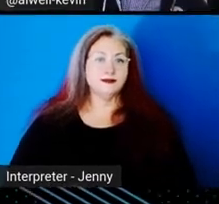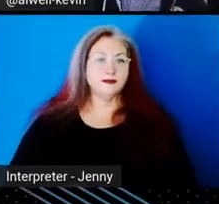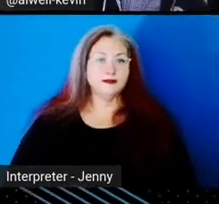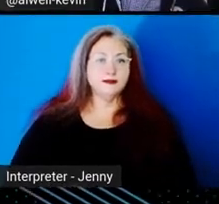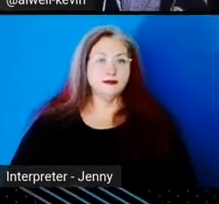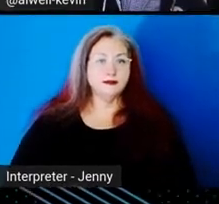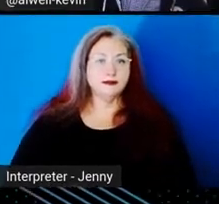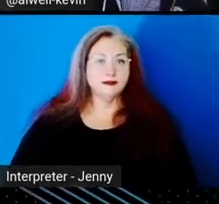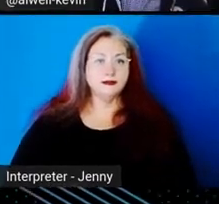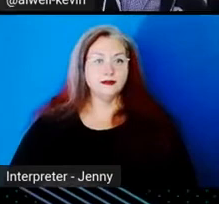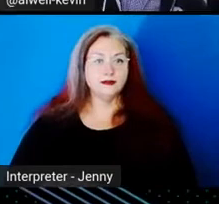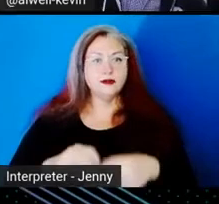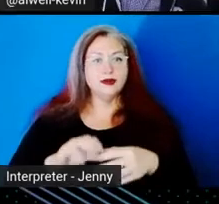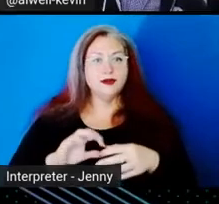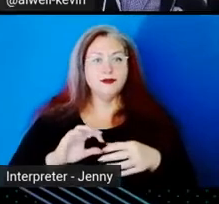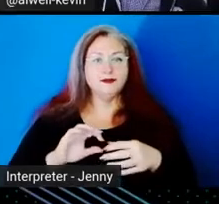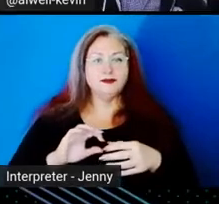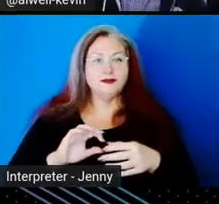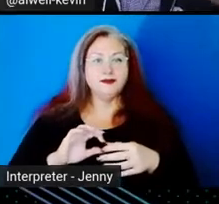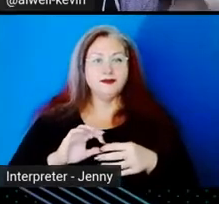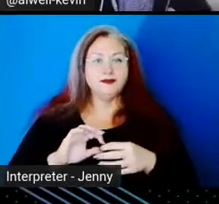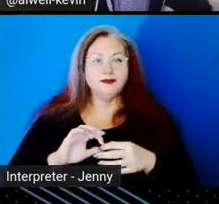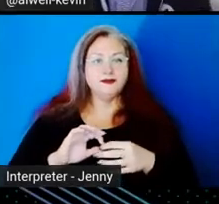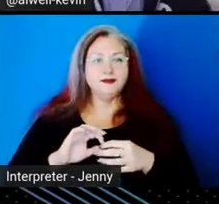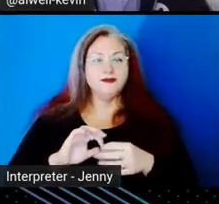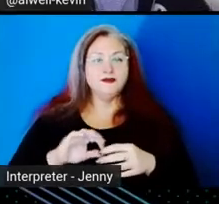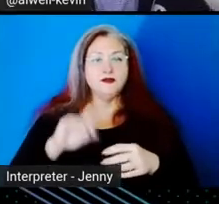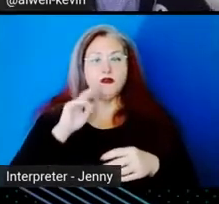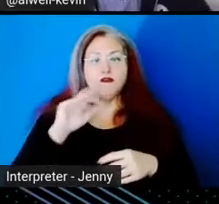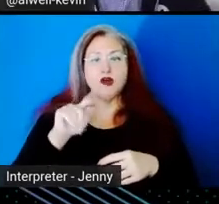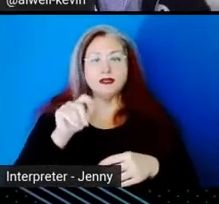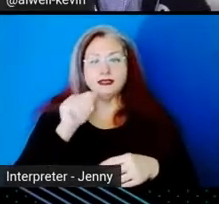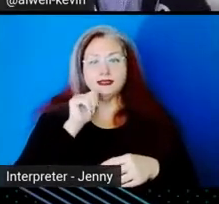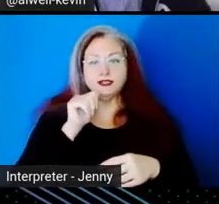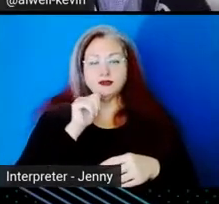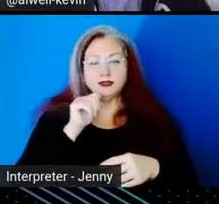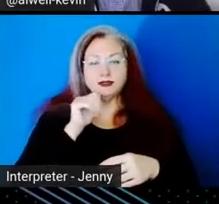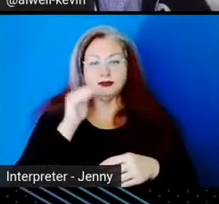Response 404, get Vault secrets not found.